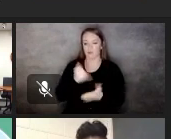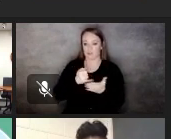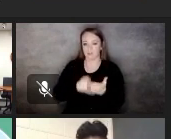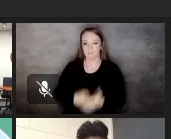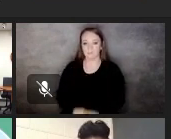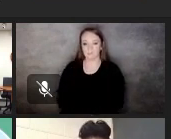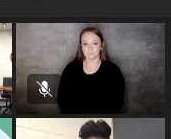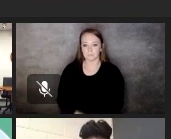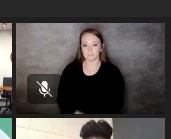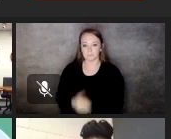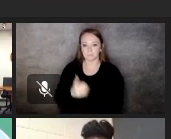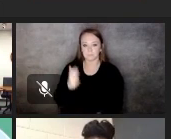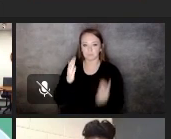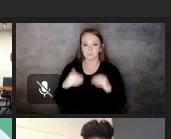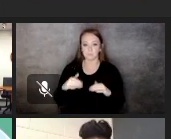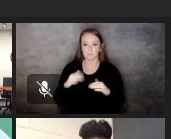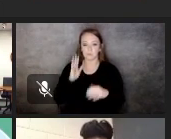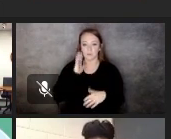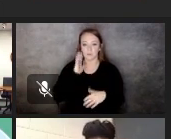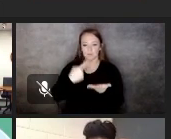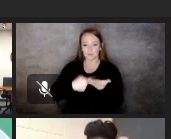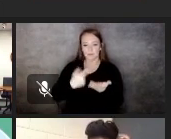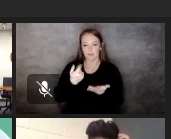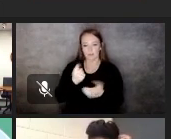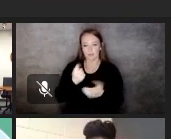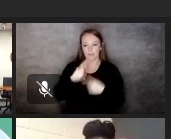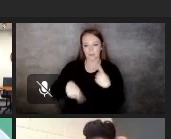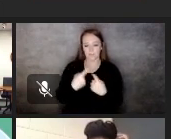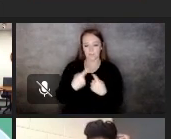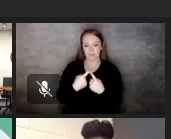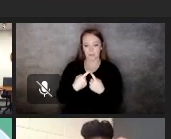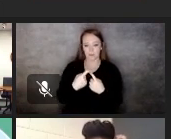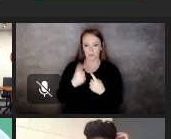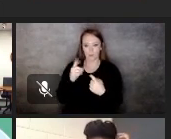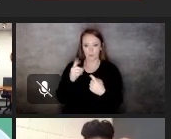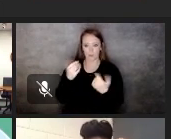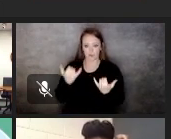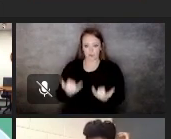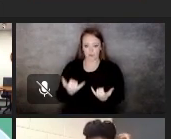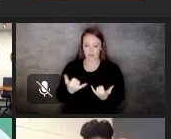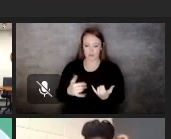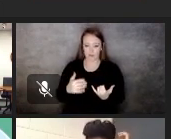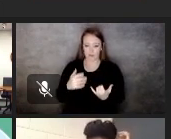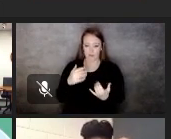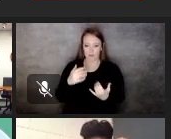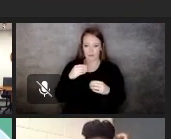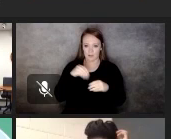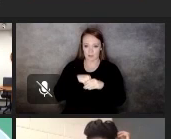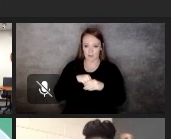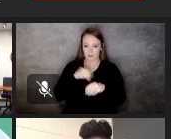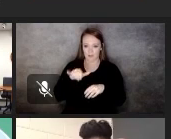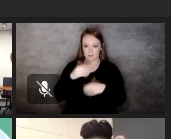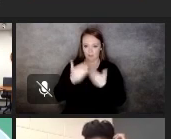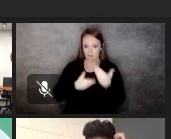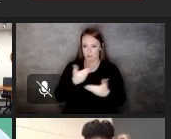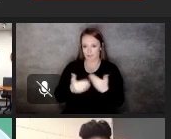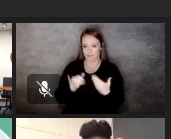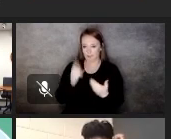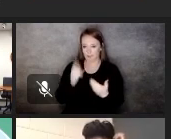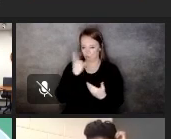bit about where we are in the visual and performing arts process and what that process looks like as well.